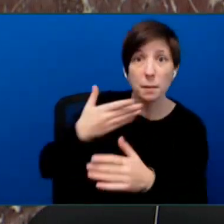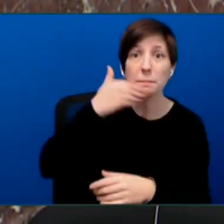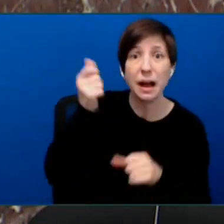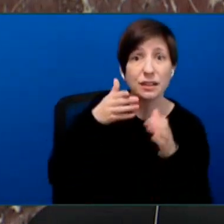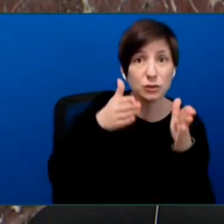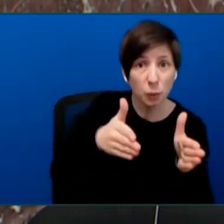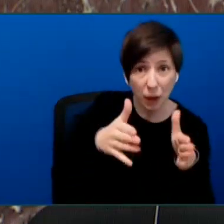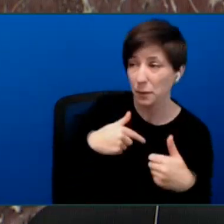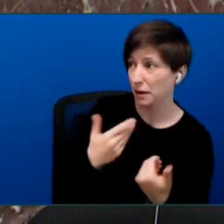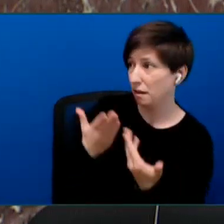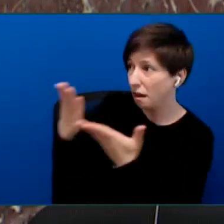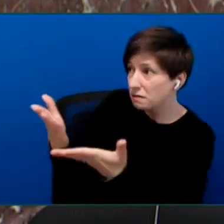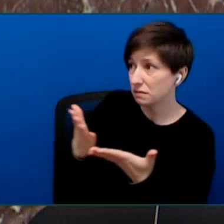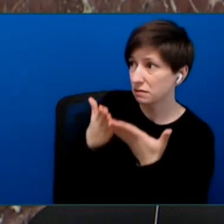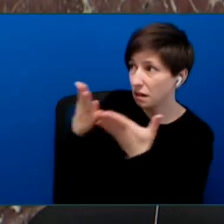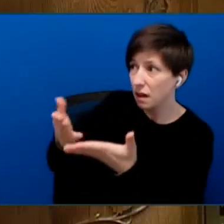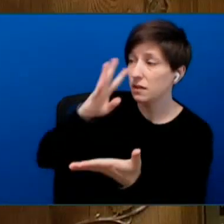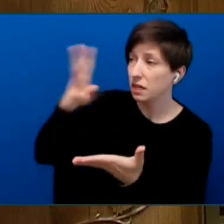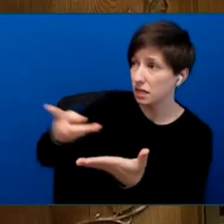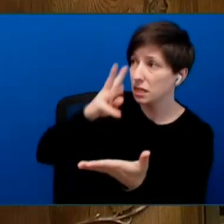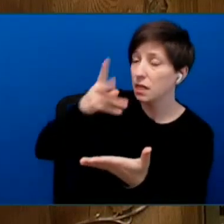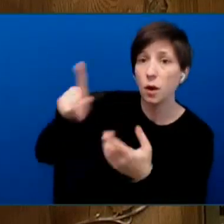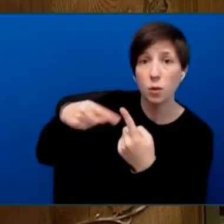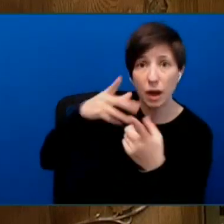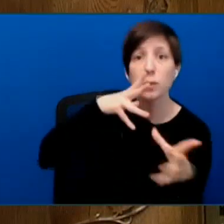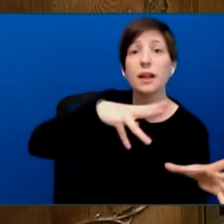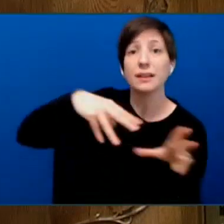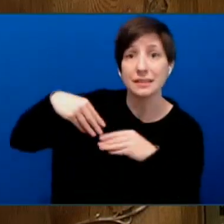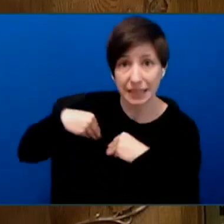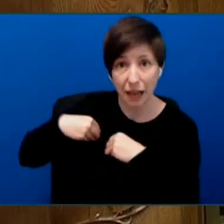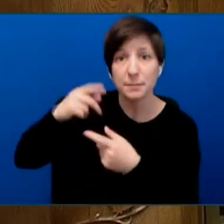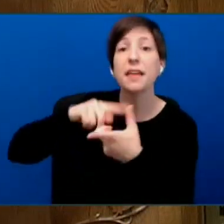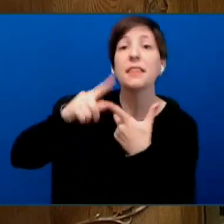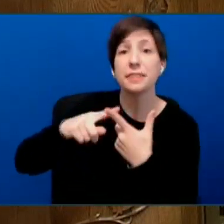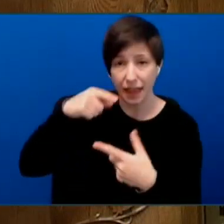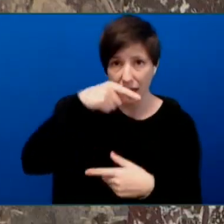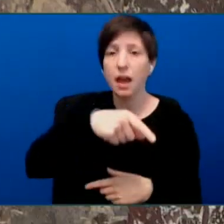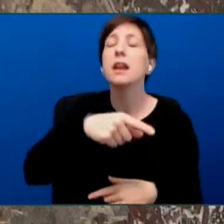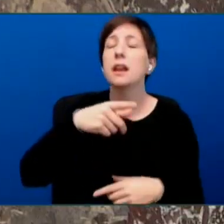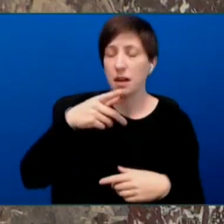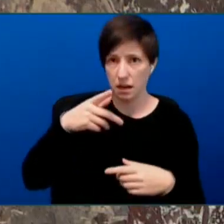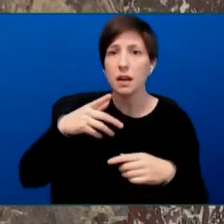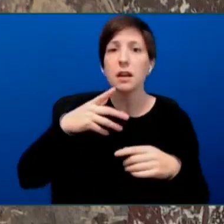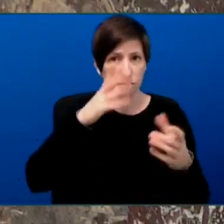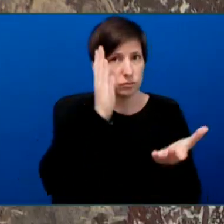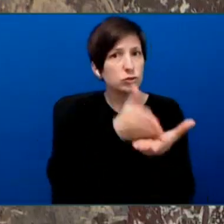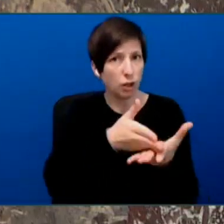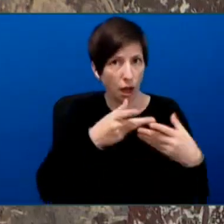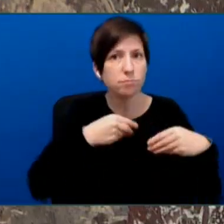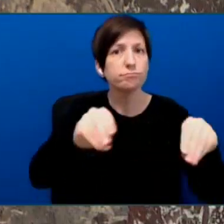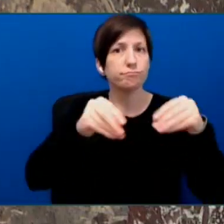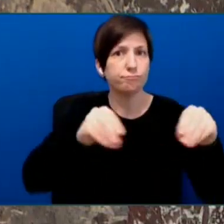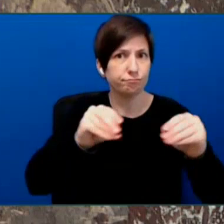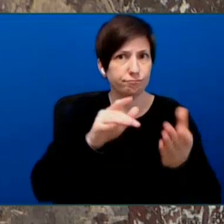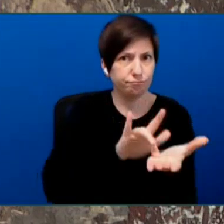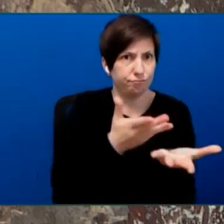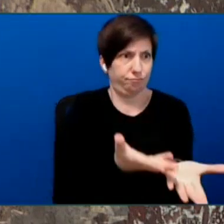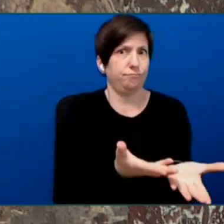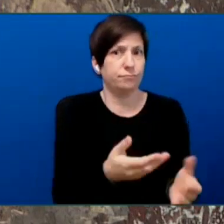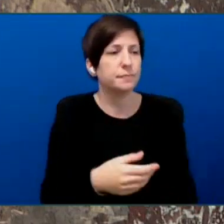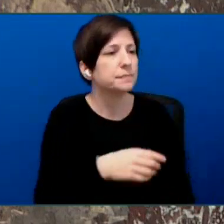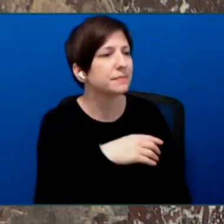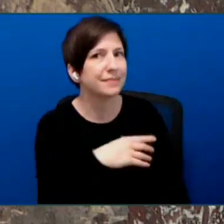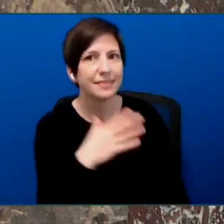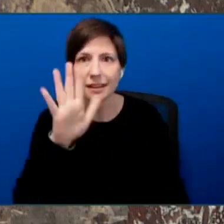funding rampant drug traffickers? Premier. Thank you, Honourable Chair. What an embarrassment. You know, this member sat on the all-party committee